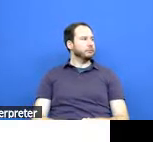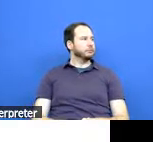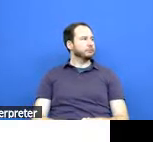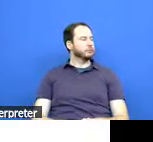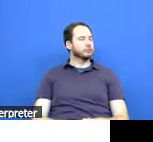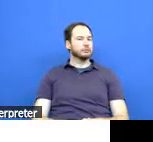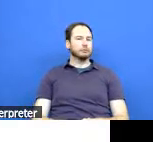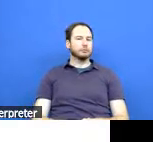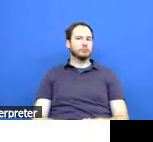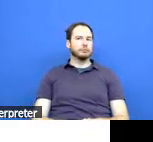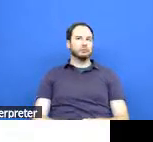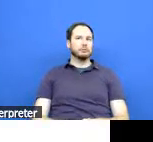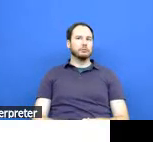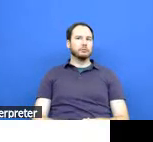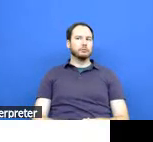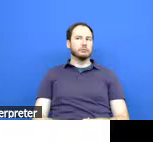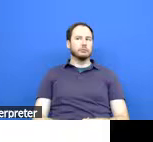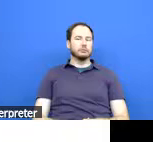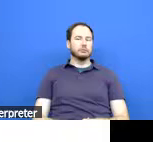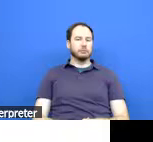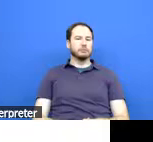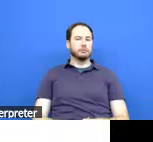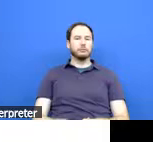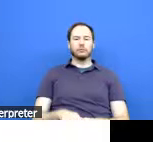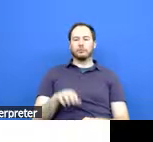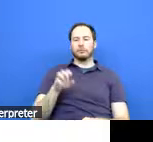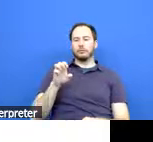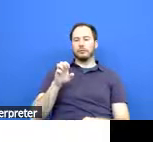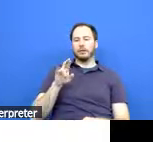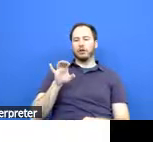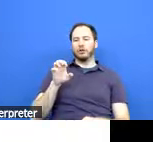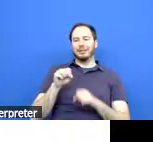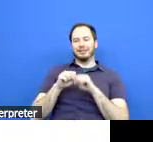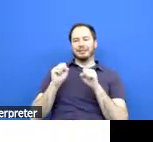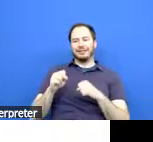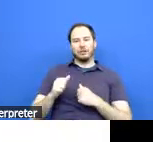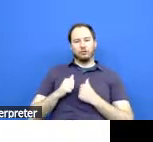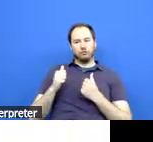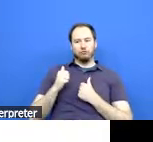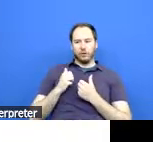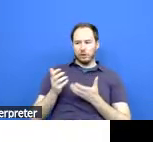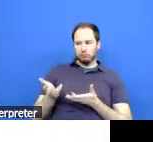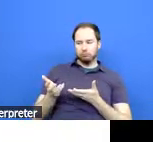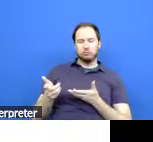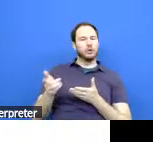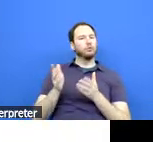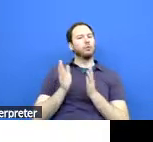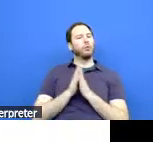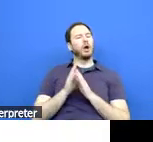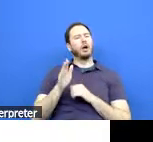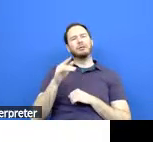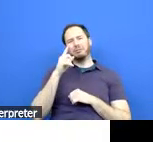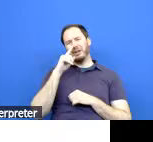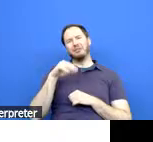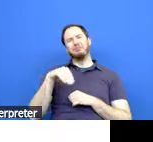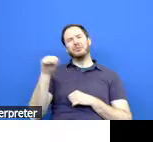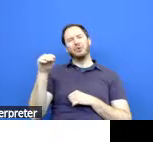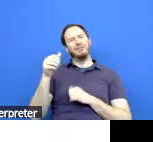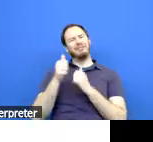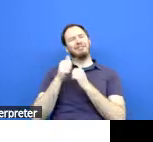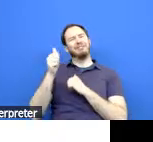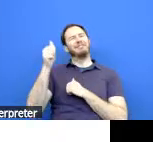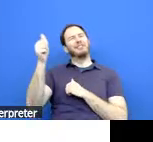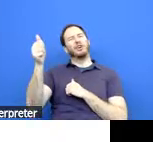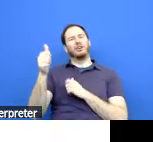When talking to the residents from Erie Station Road, there was a request to move it further away from